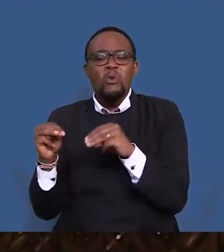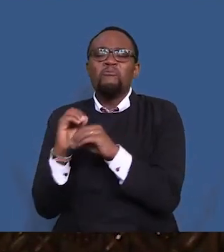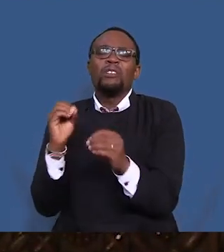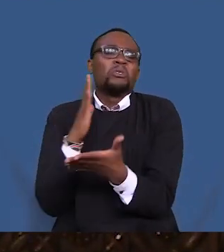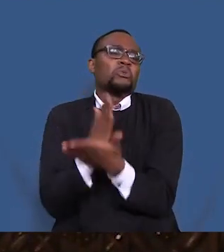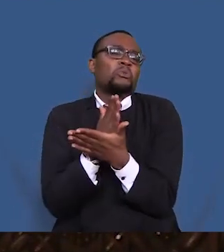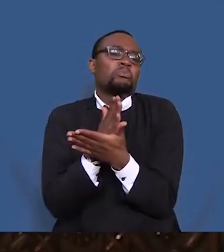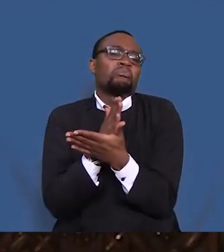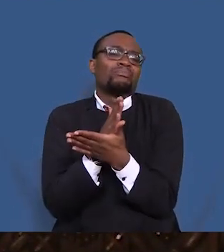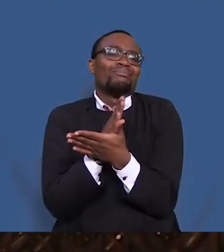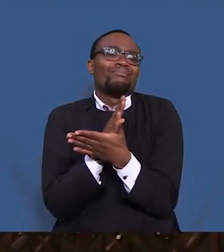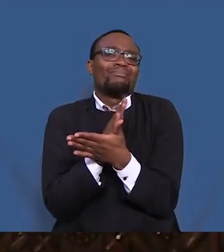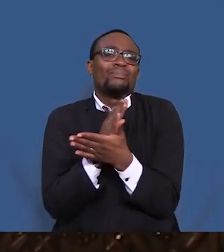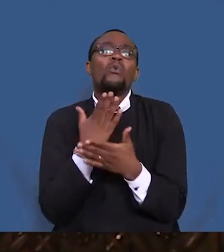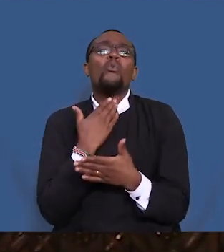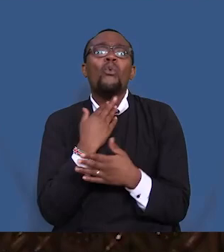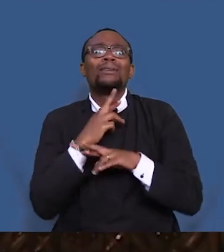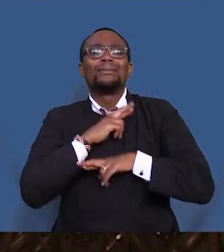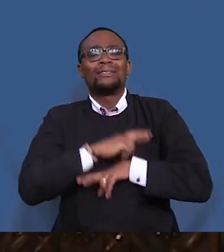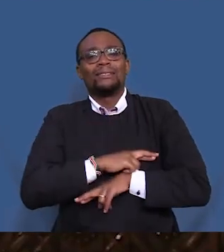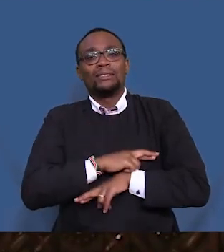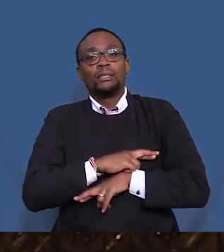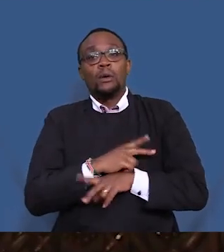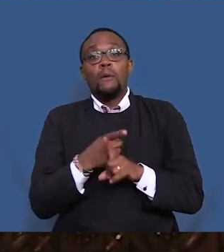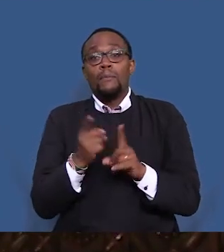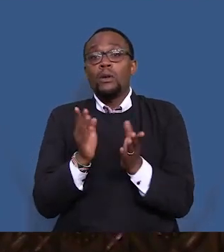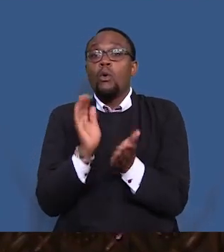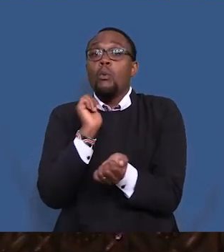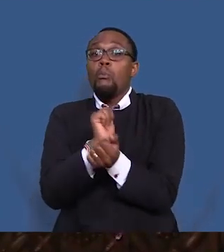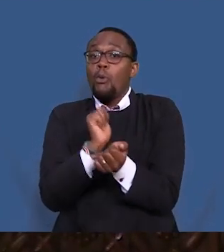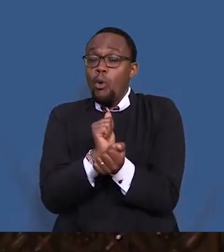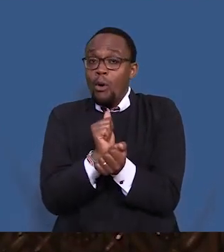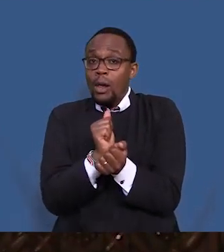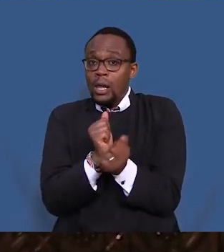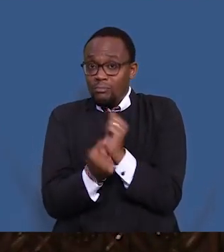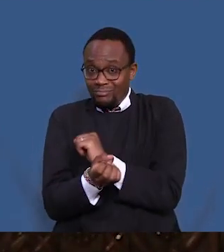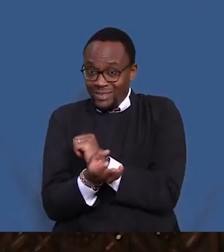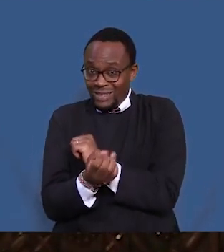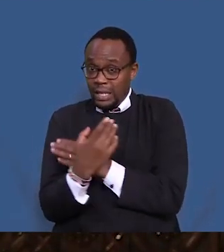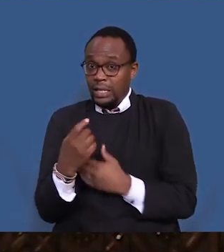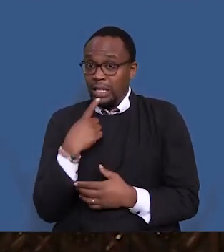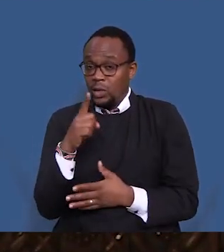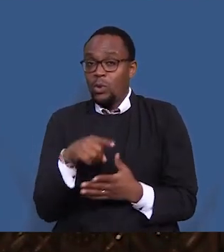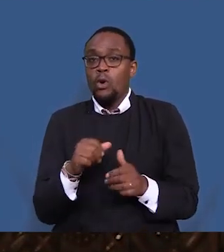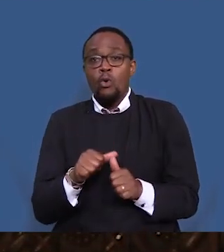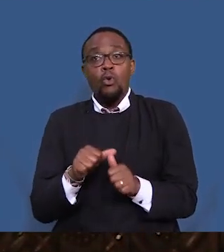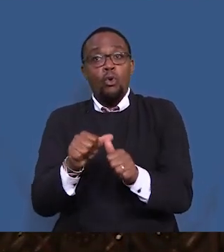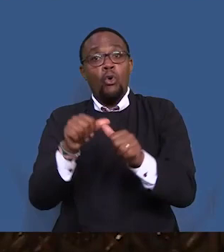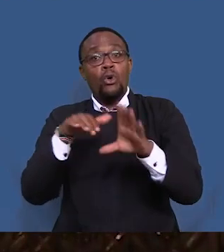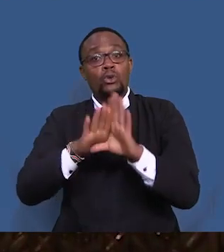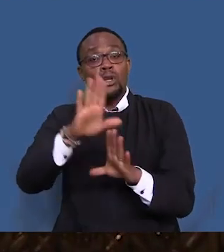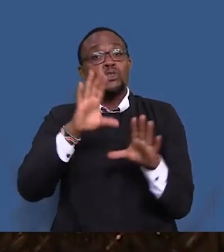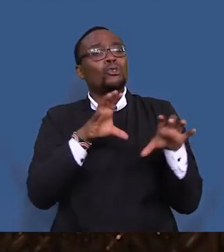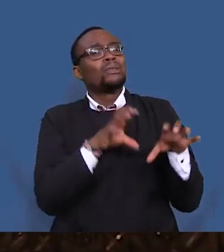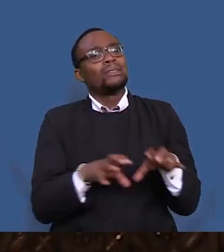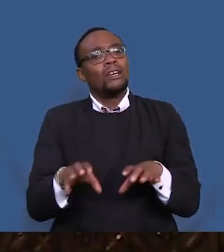We feel like sometimes we just want to relax. But Paul admonishes you and me today to endure